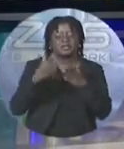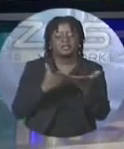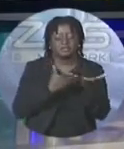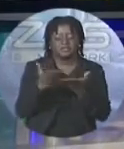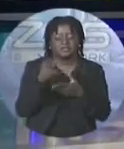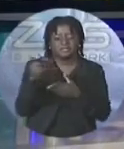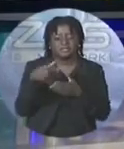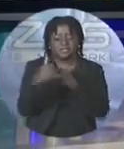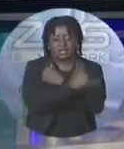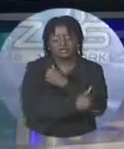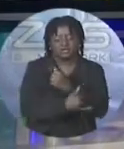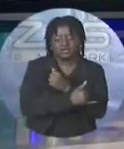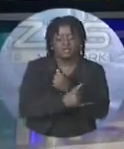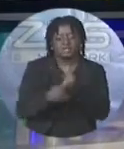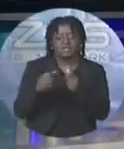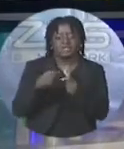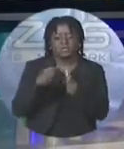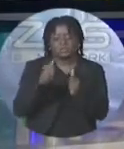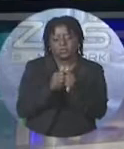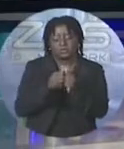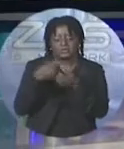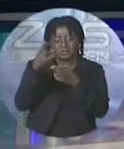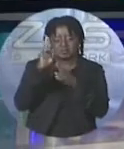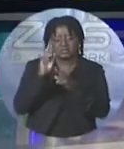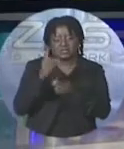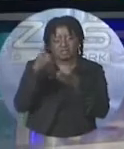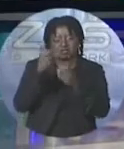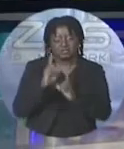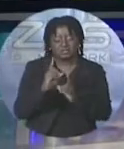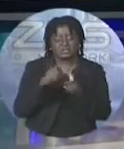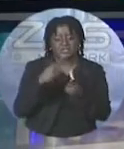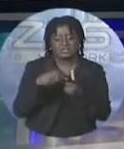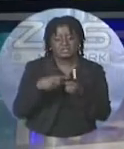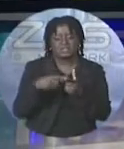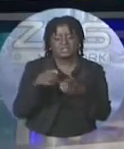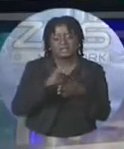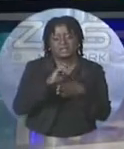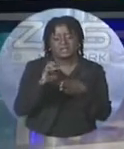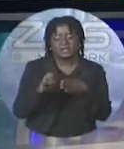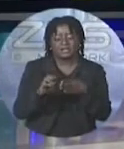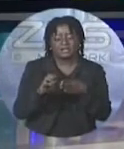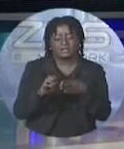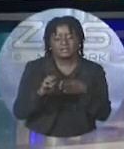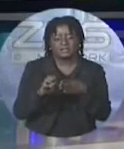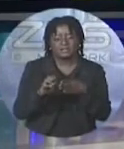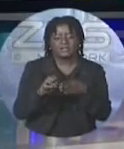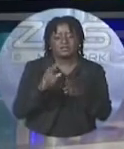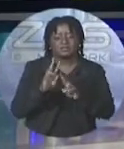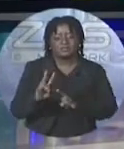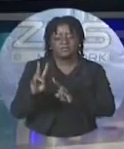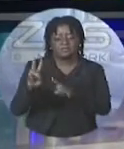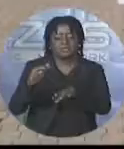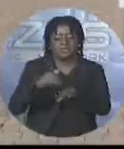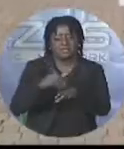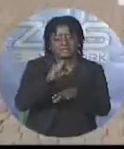very end. Our Janaya Noel Ferguson reports tonight on the official funeral at St. Agnes Anglican Church.